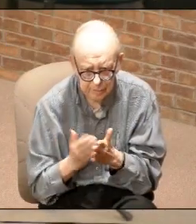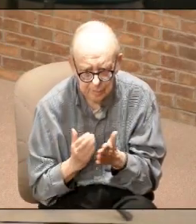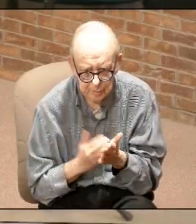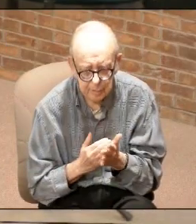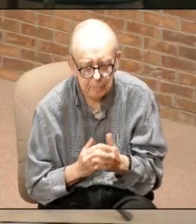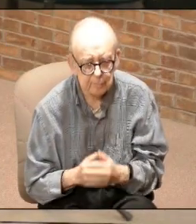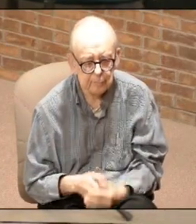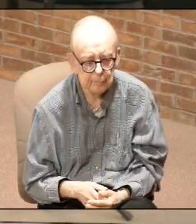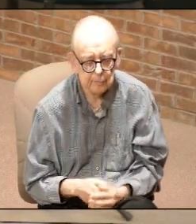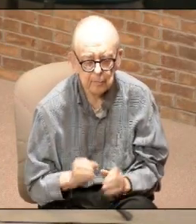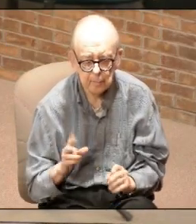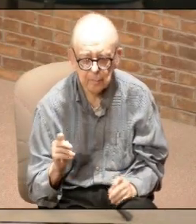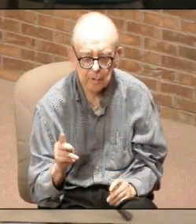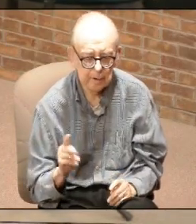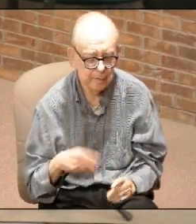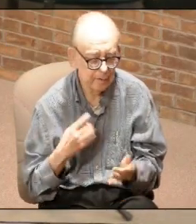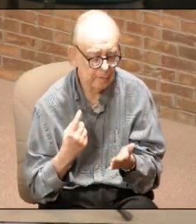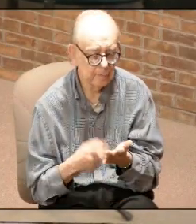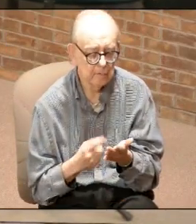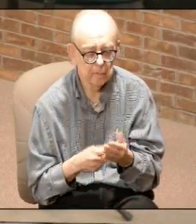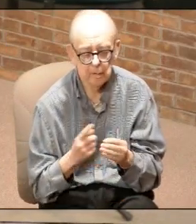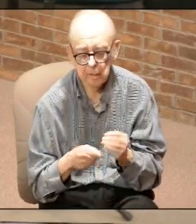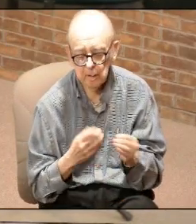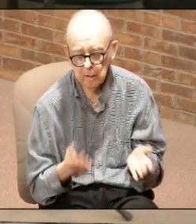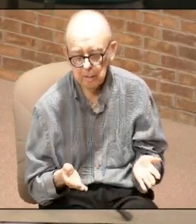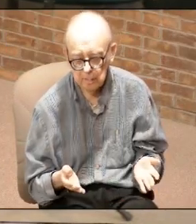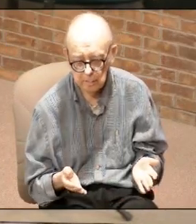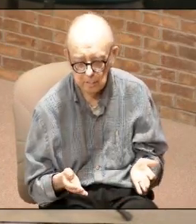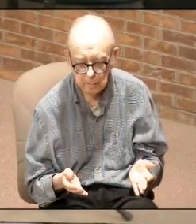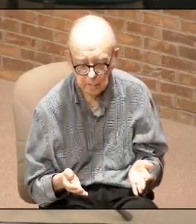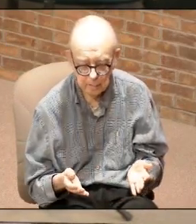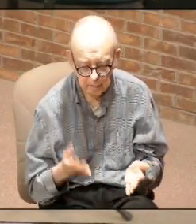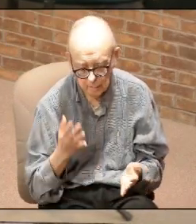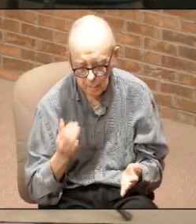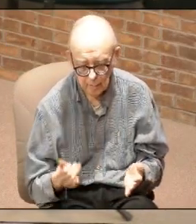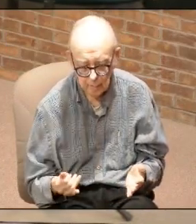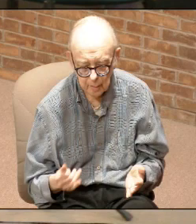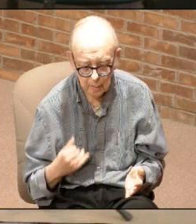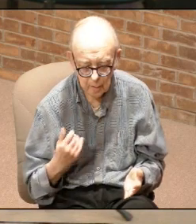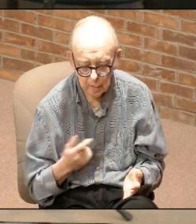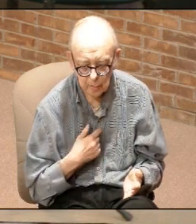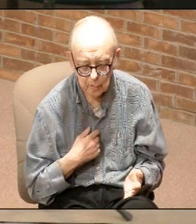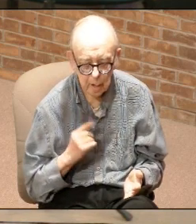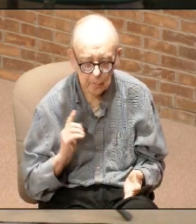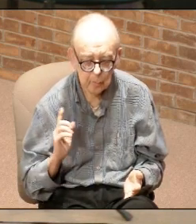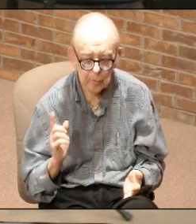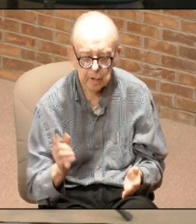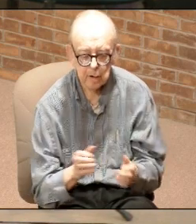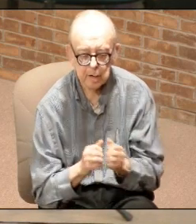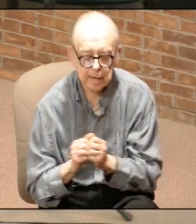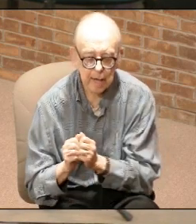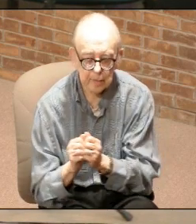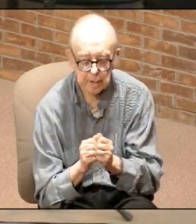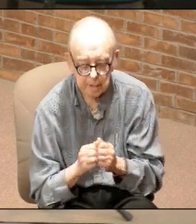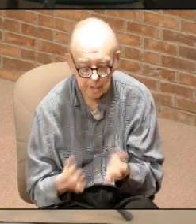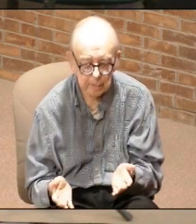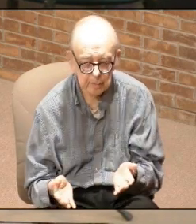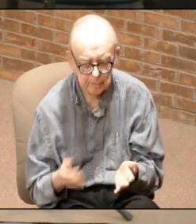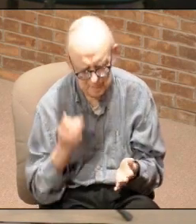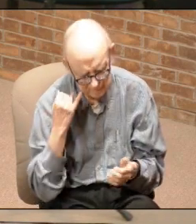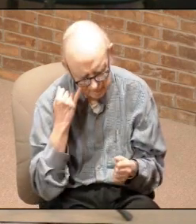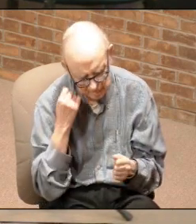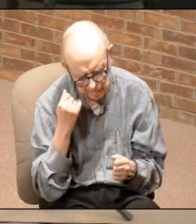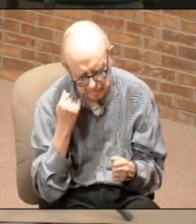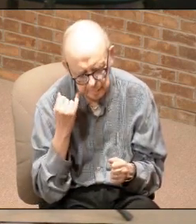so so we've been talking about why why we are gathered here we we if you